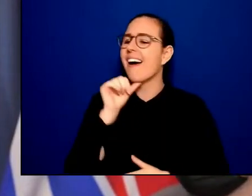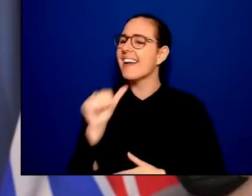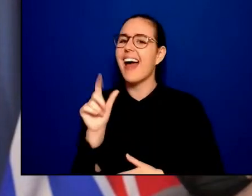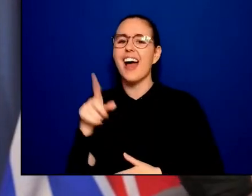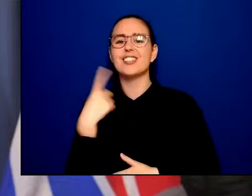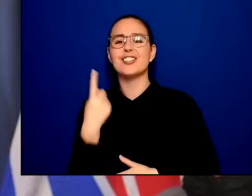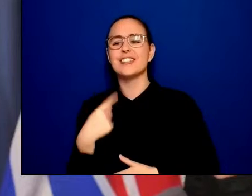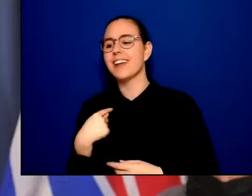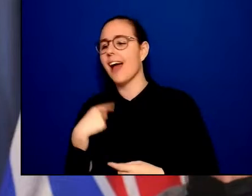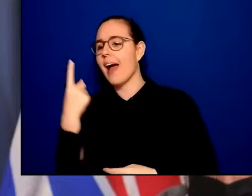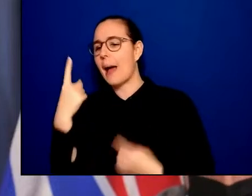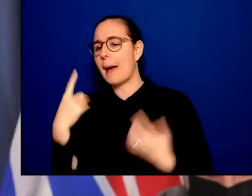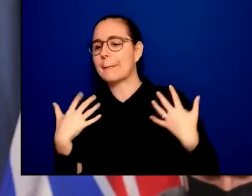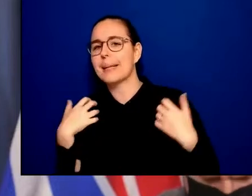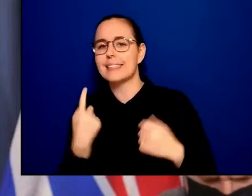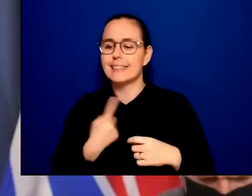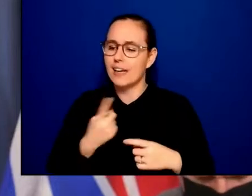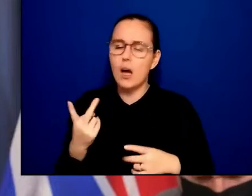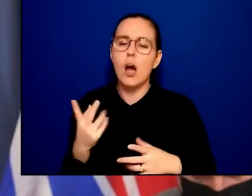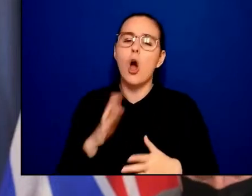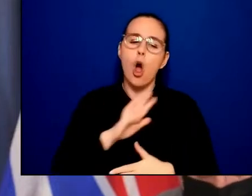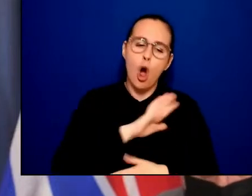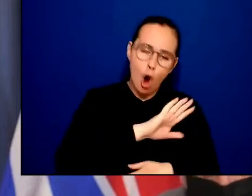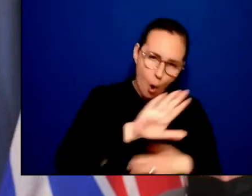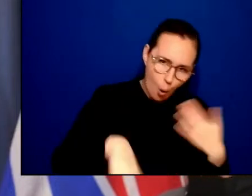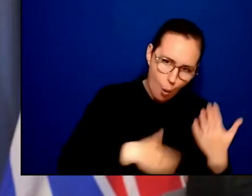from Alana Kelly, Glacier Media.